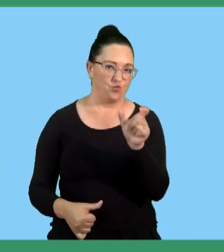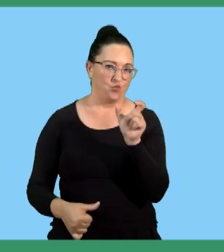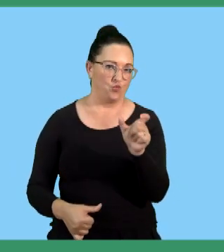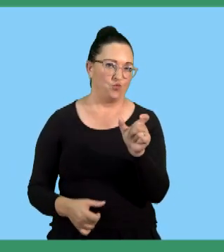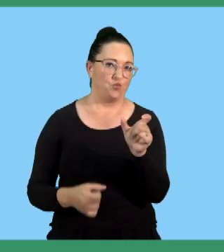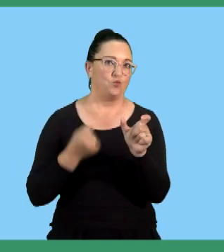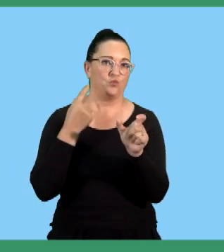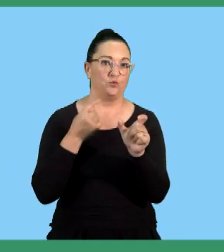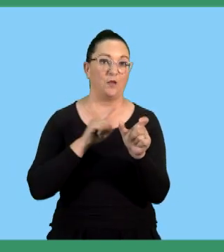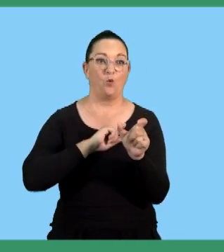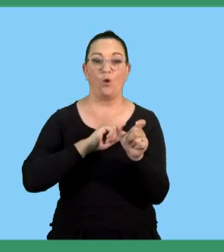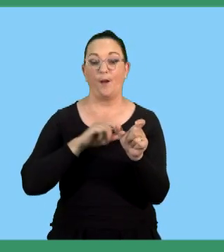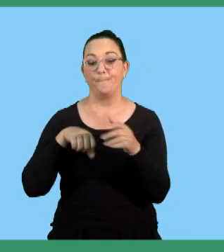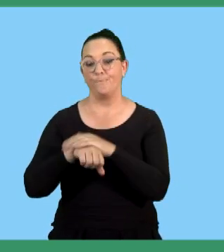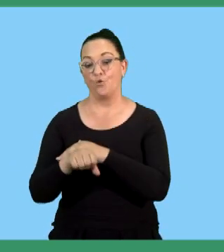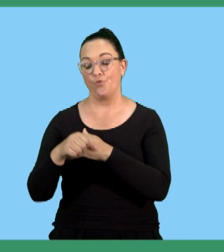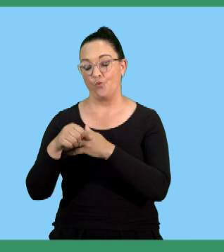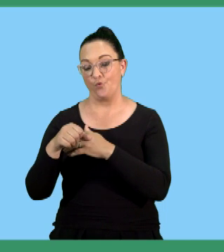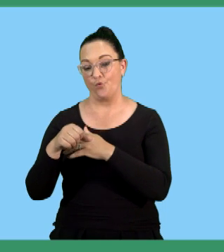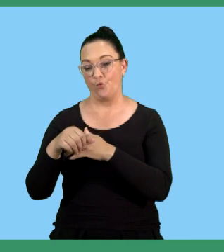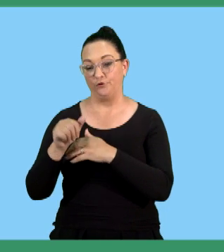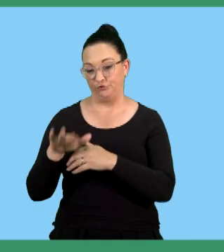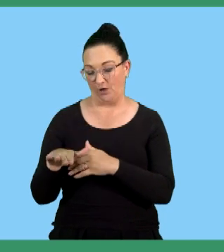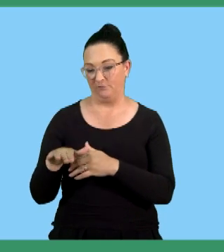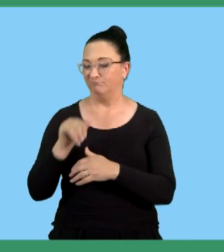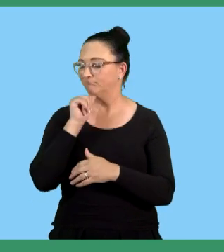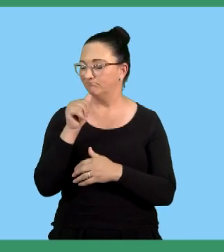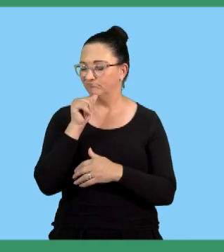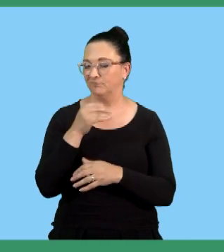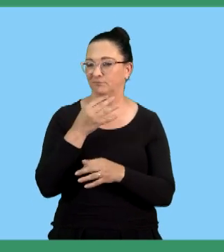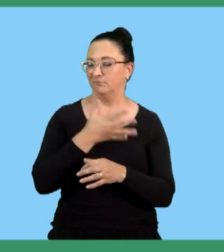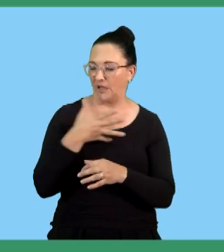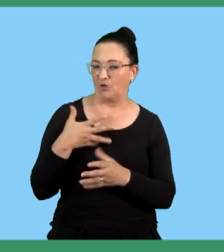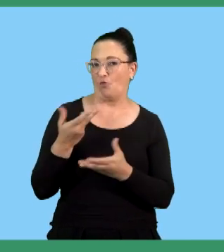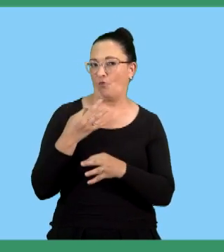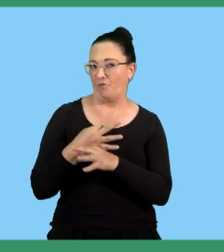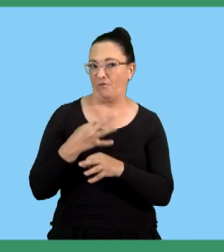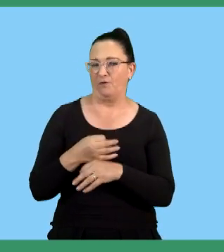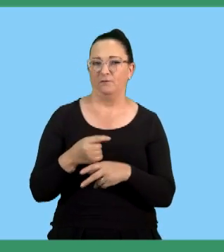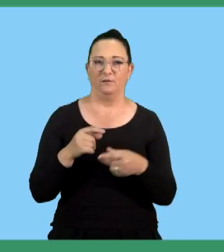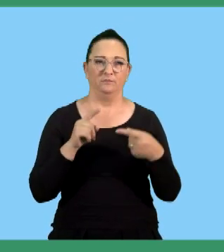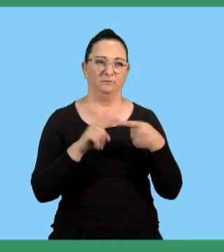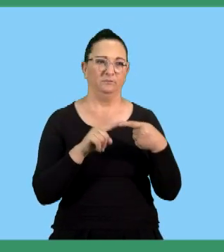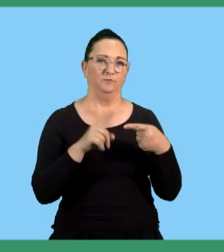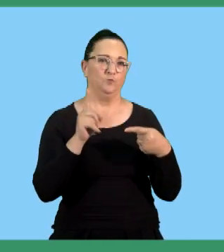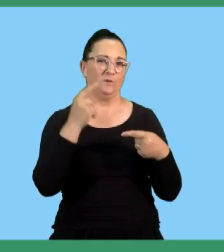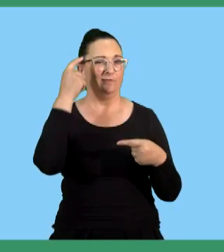first, after the birth of his or her child, irrespective of the gender. So what do you think the answer